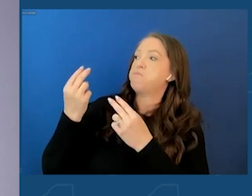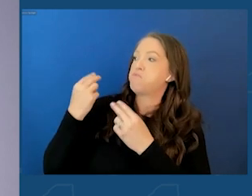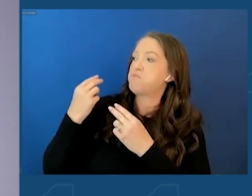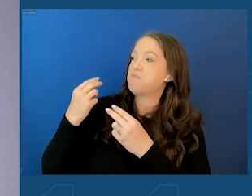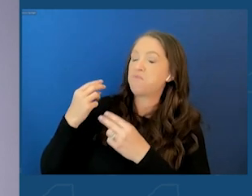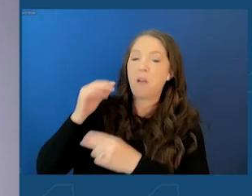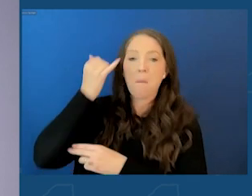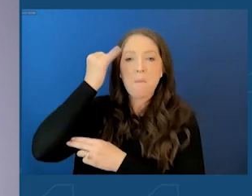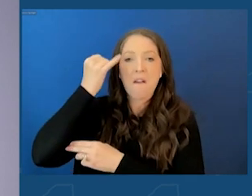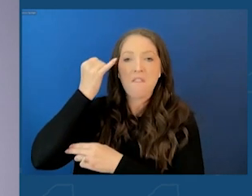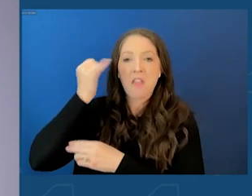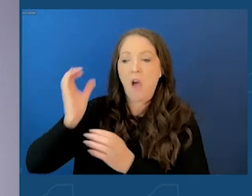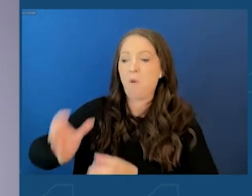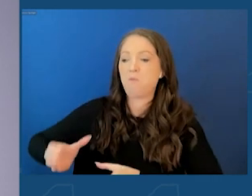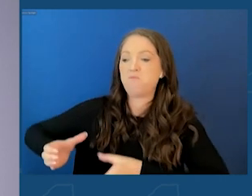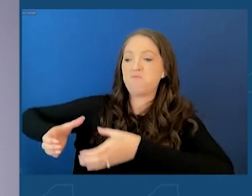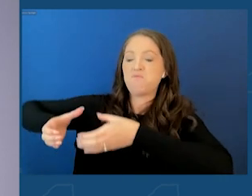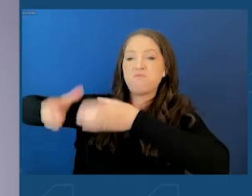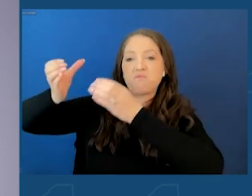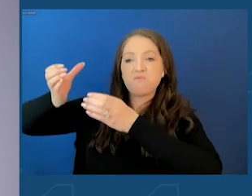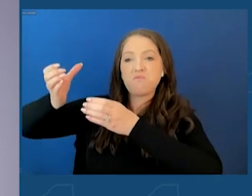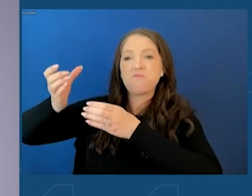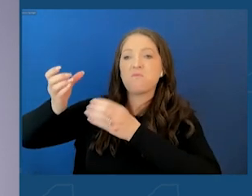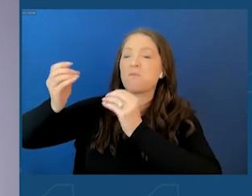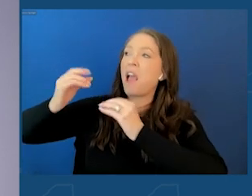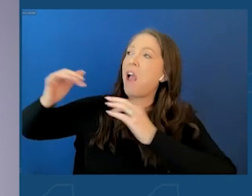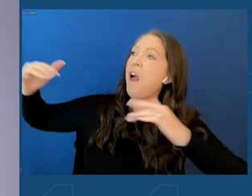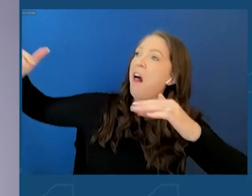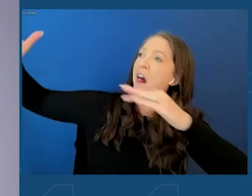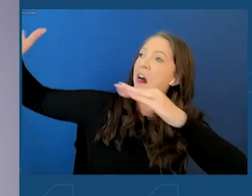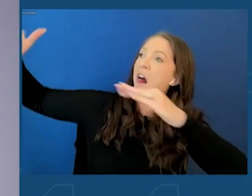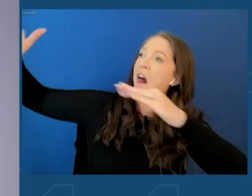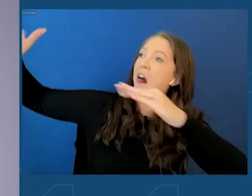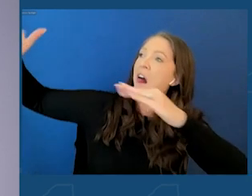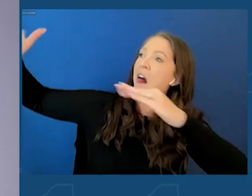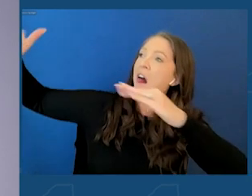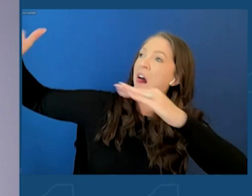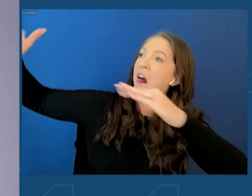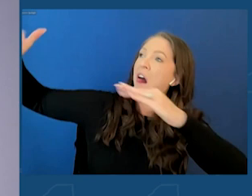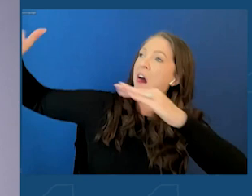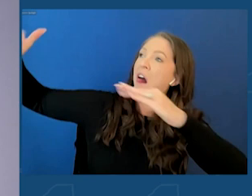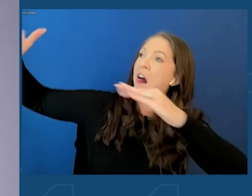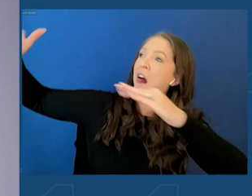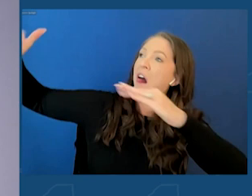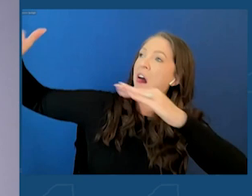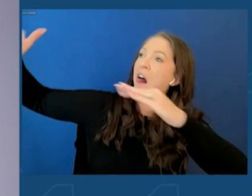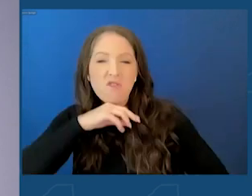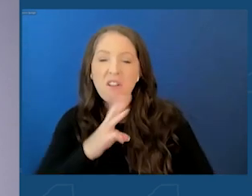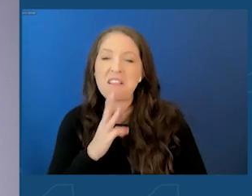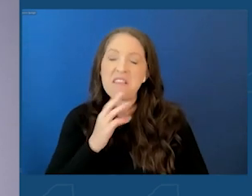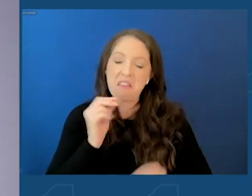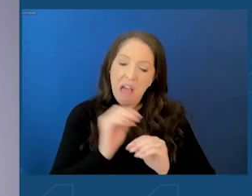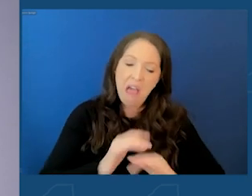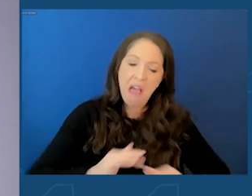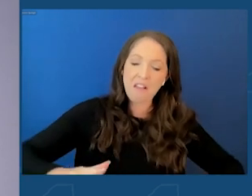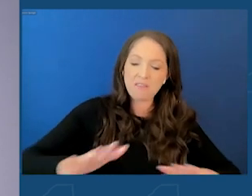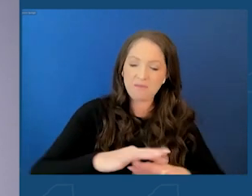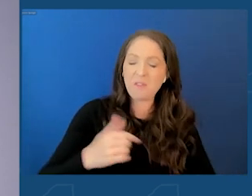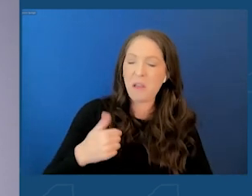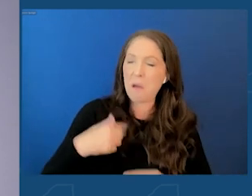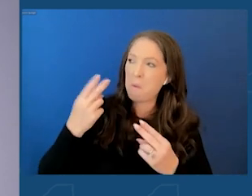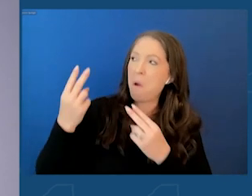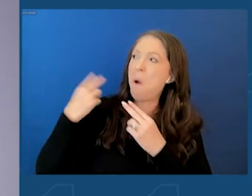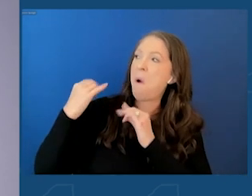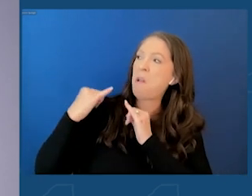it. And swam in a polluted lake, one of the greatest freshwater lakes on this earth. So I have been seared in the knowledge of